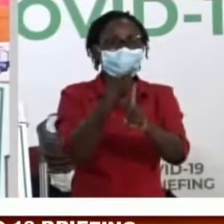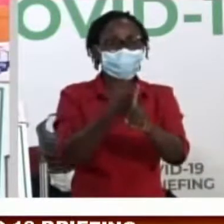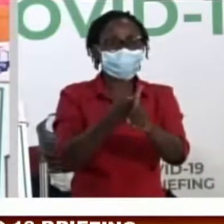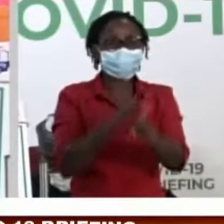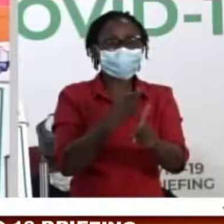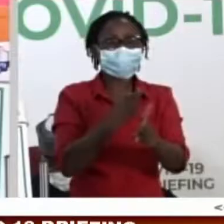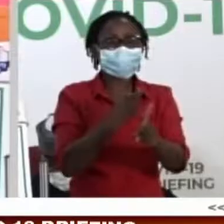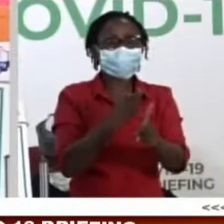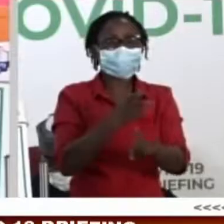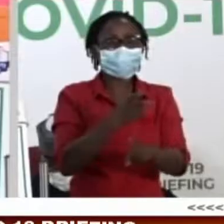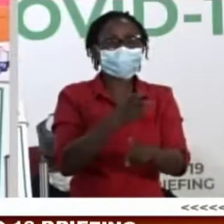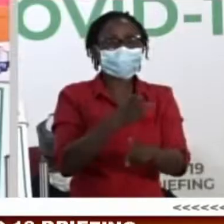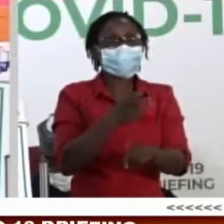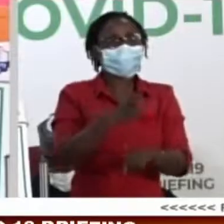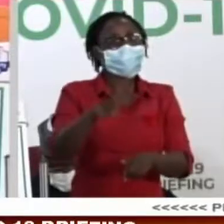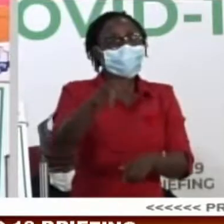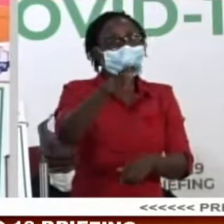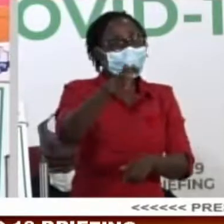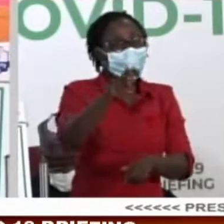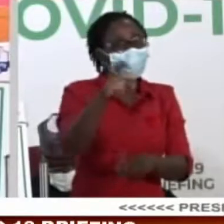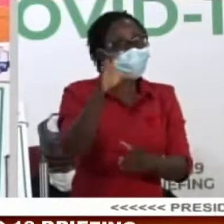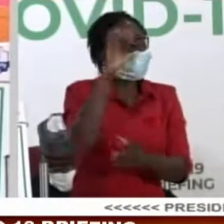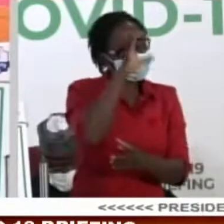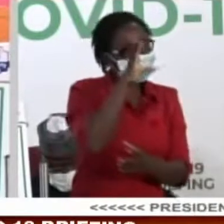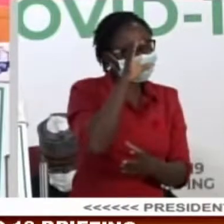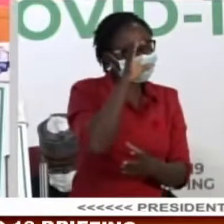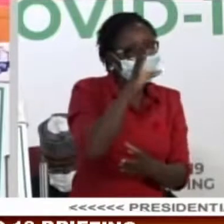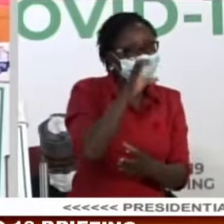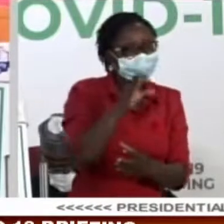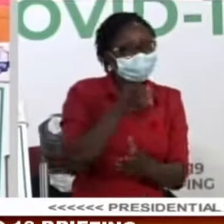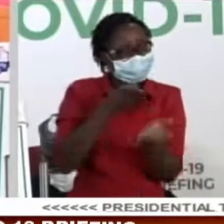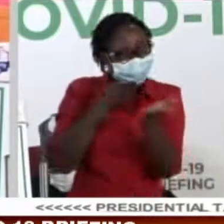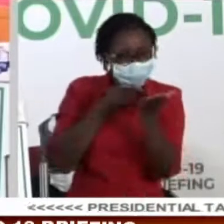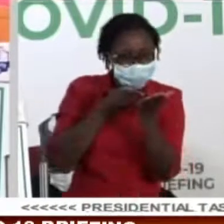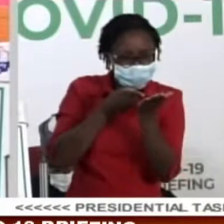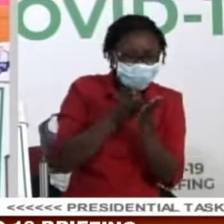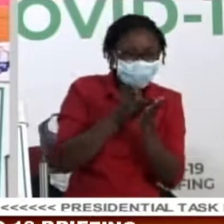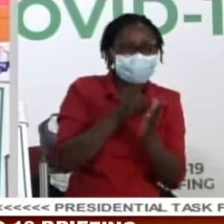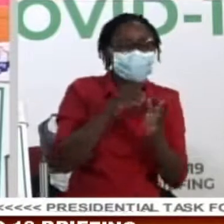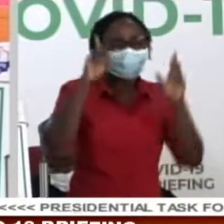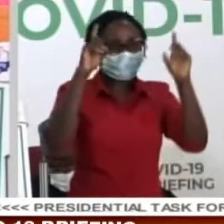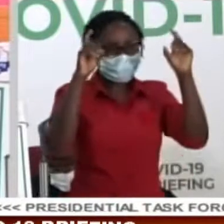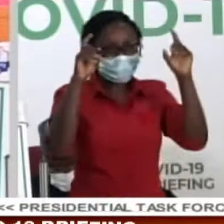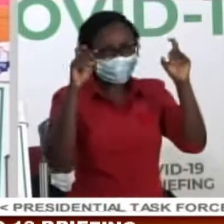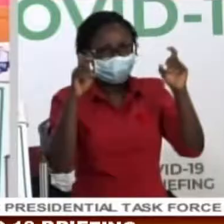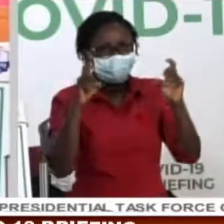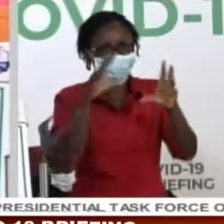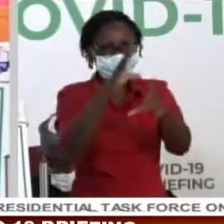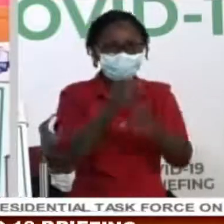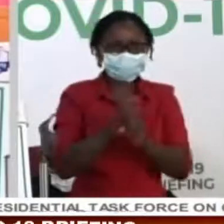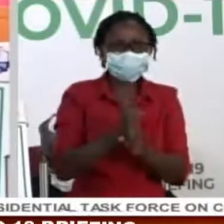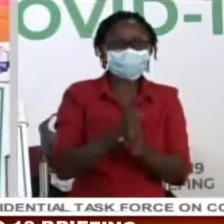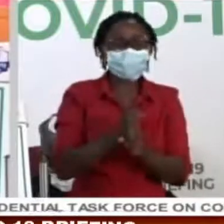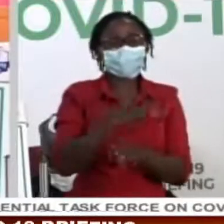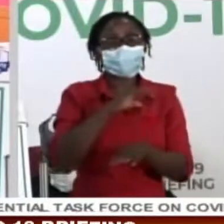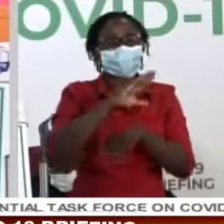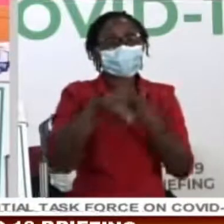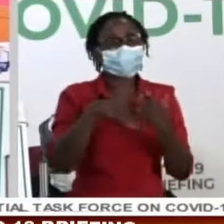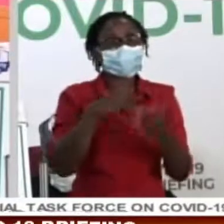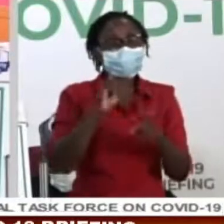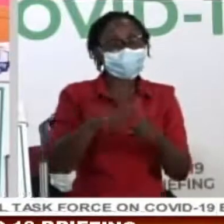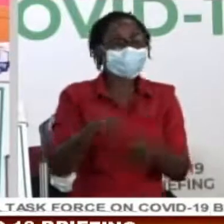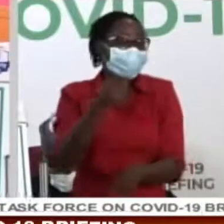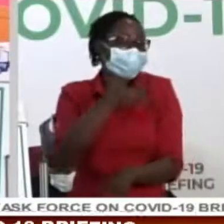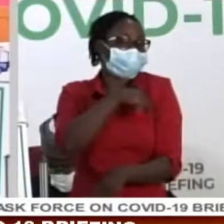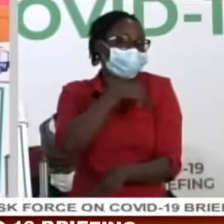traveler screening, surveillance, sample collection, laboratory analysis, to hospital and